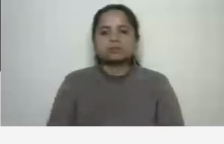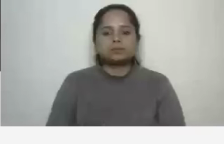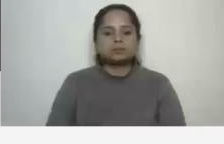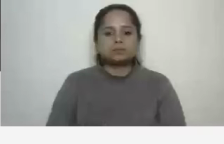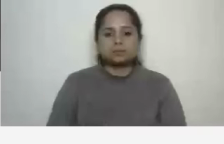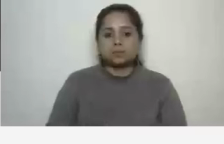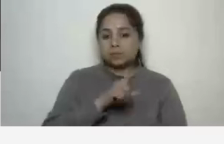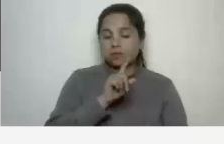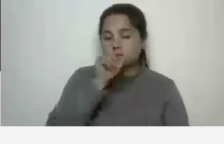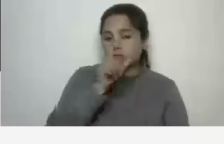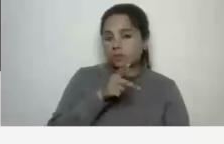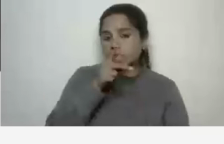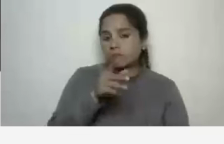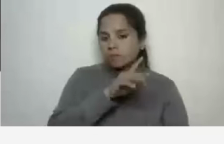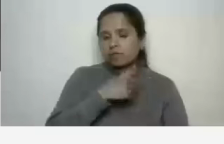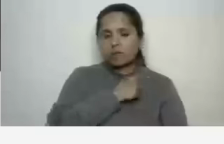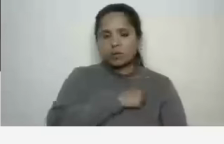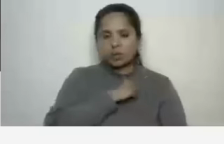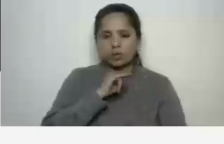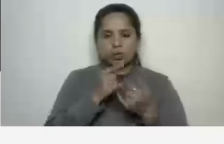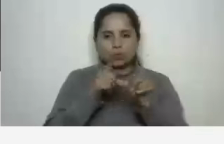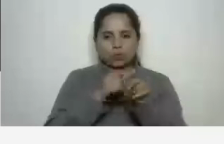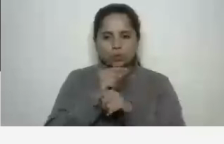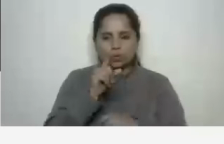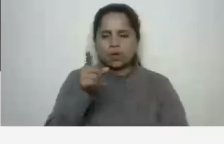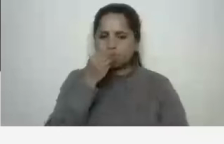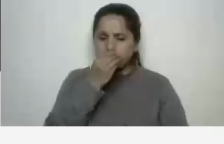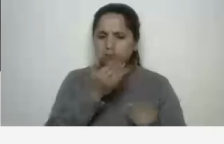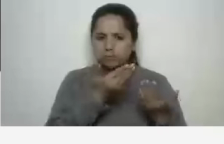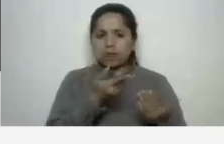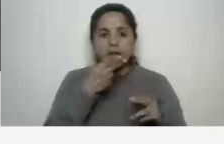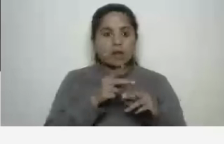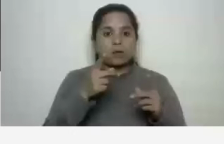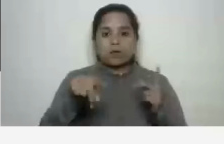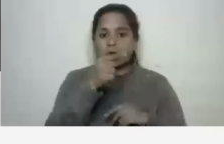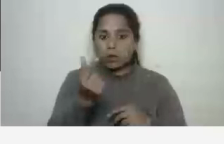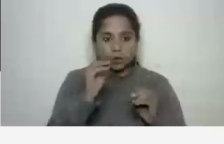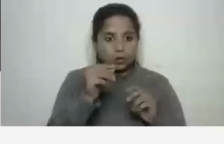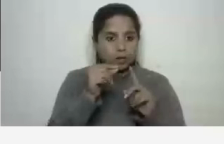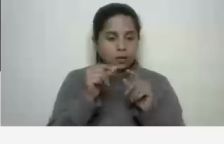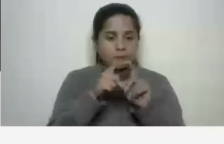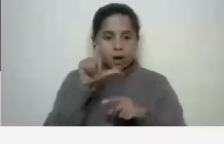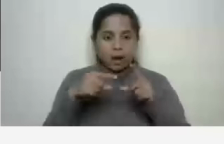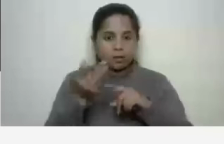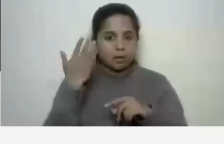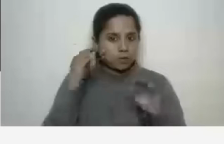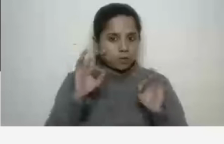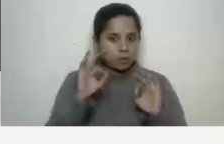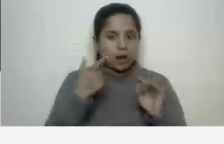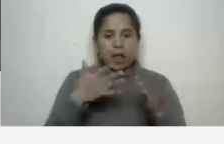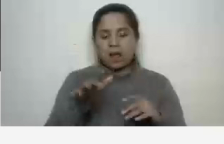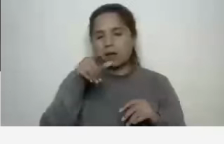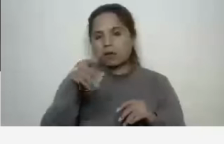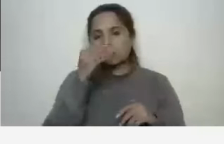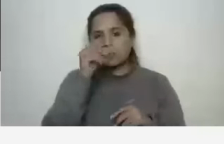Just So for, earlier, sorry, Syo. Some please of go ahead. you, if you've not used Padlet earlier, if there's anybody,